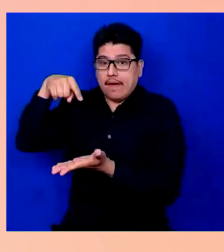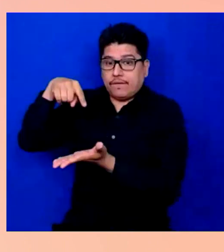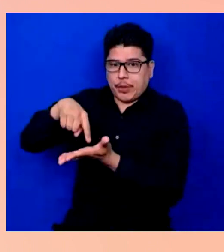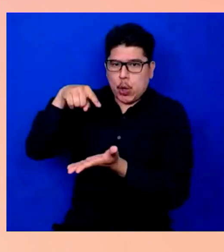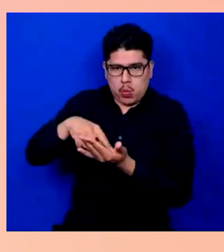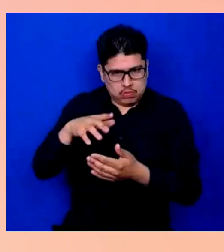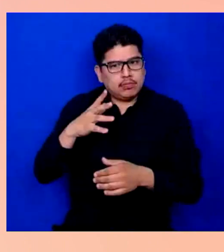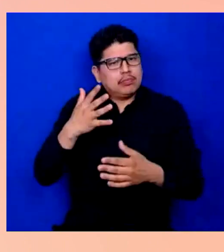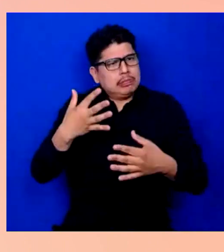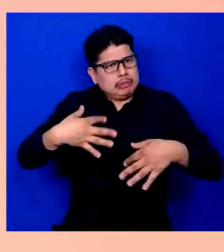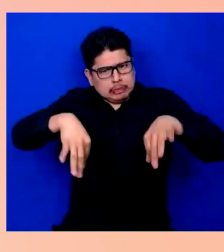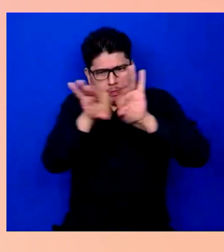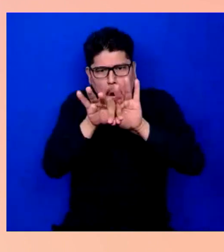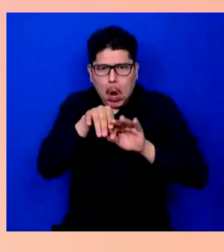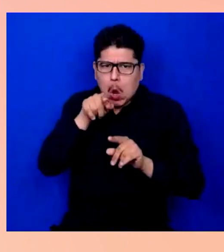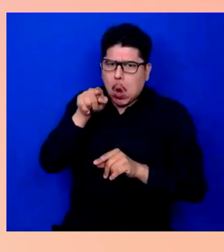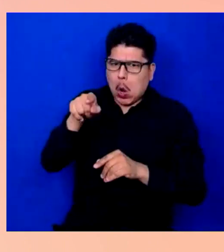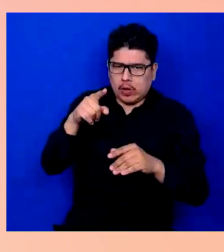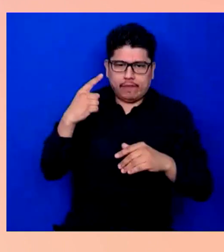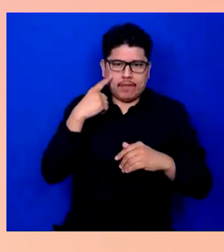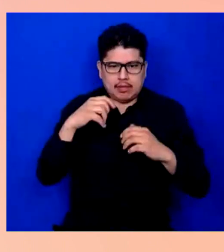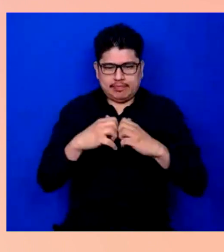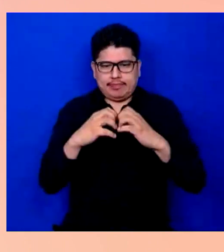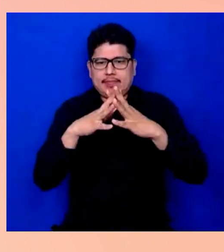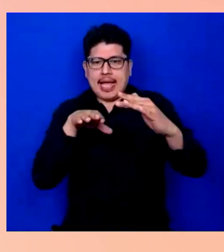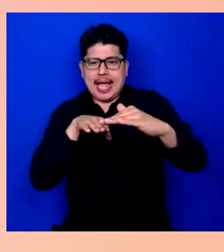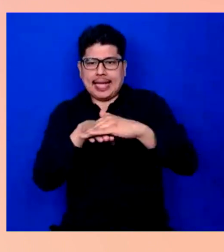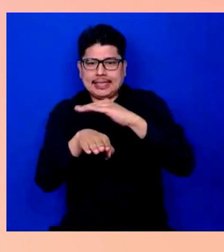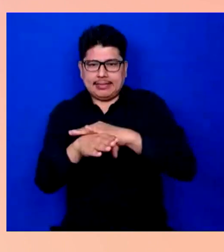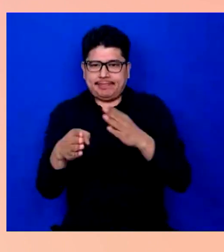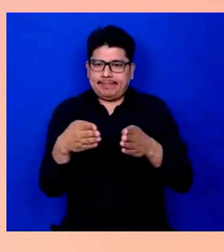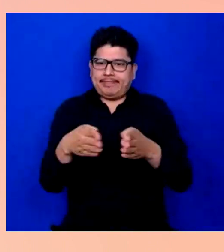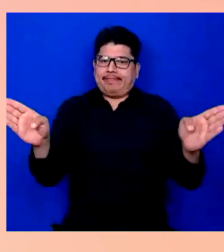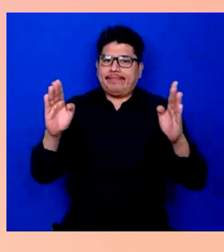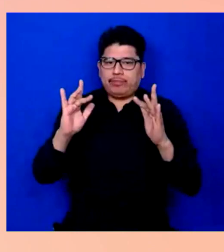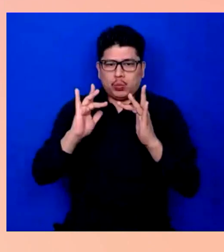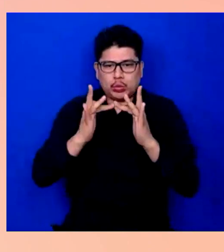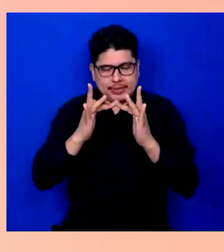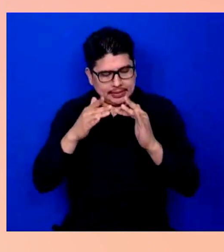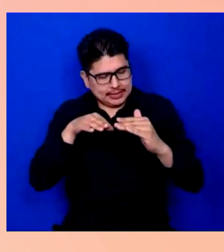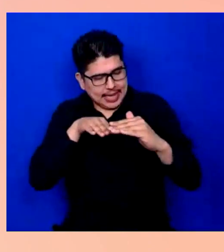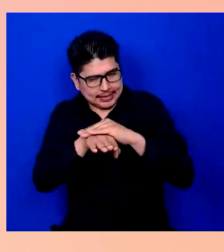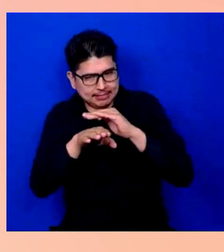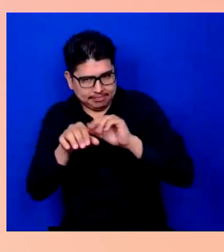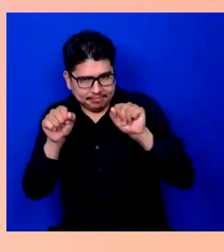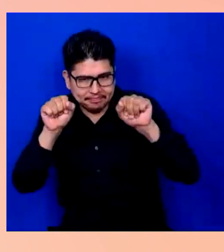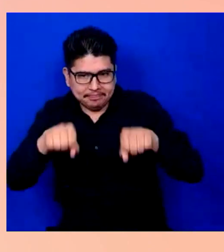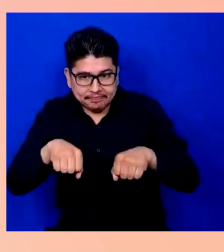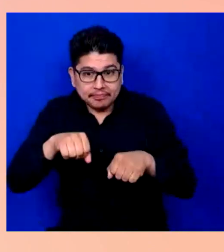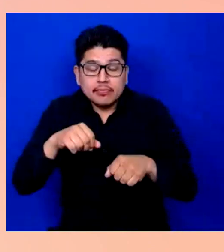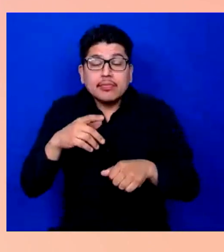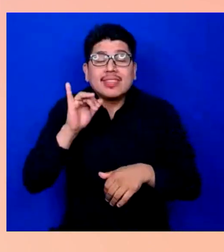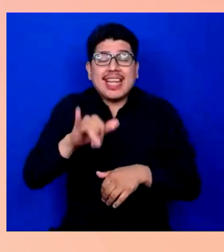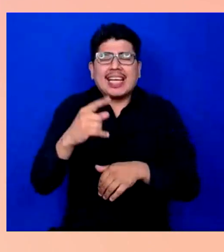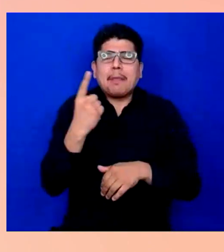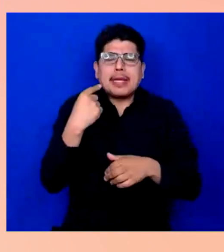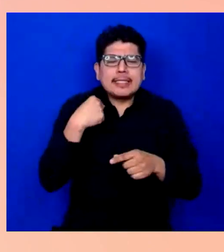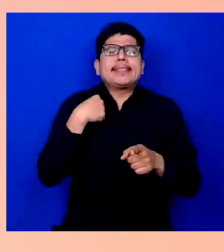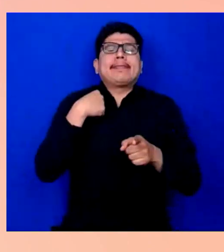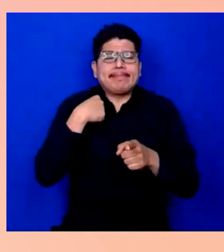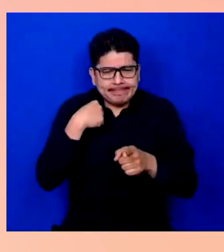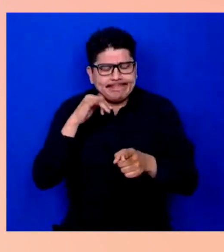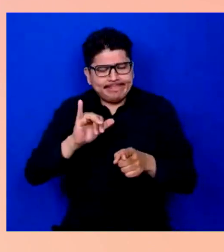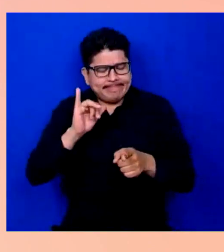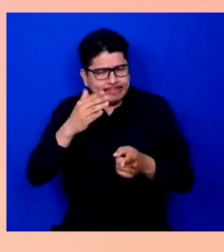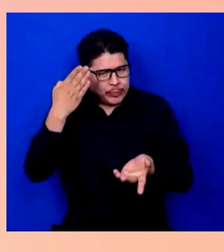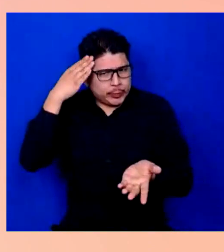access to the bandwidth and access to the internet. And I think this is something that we know that this is something that